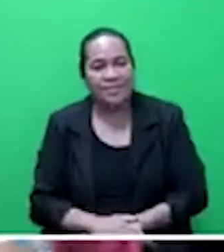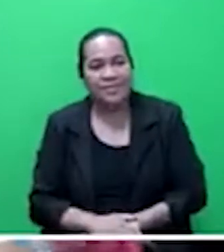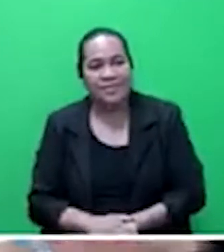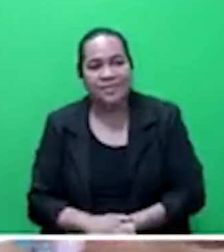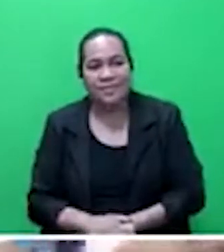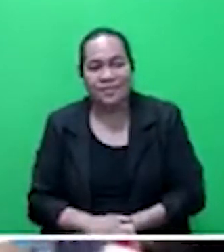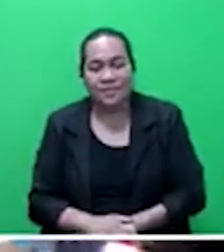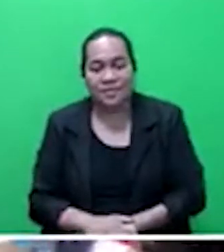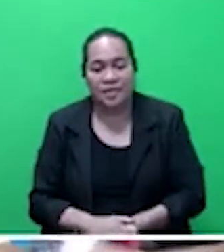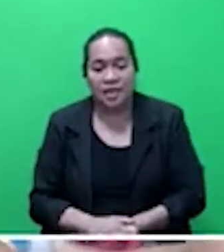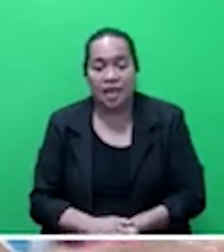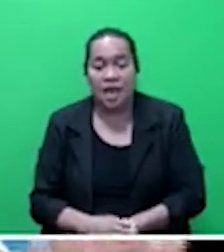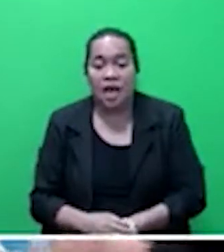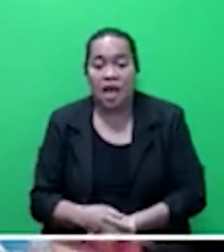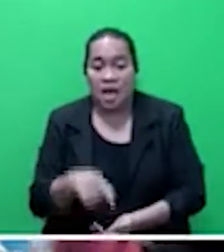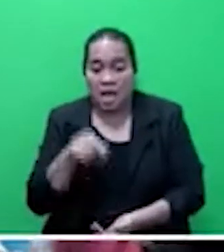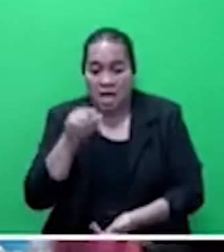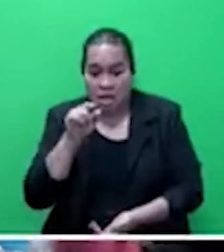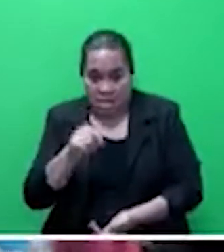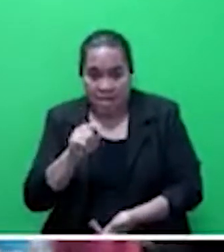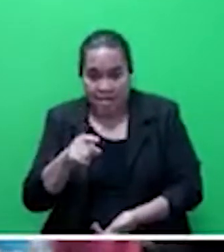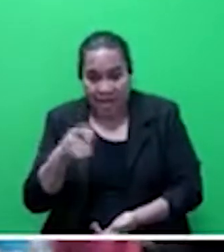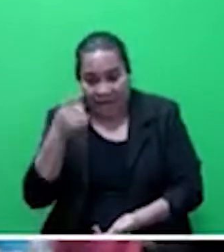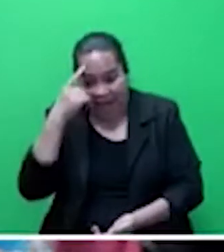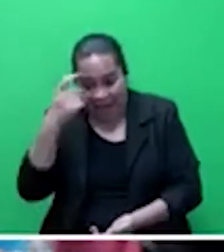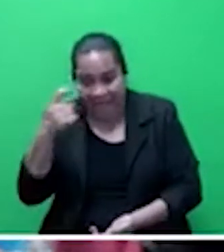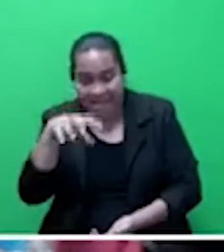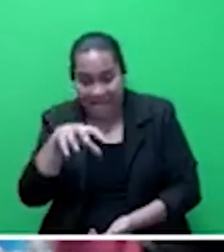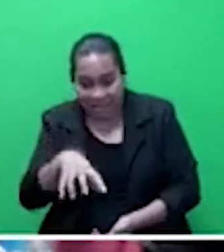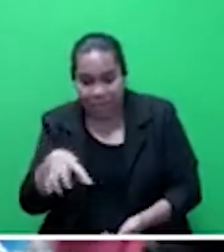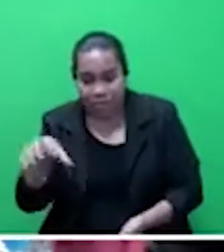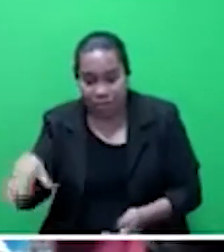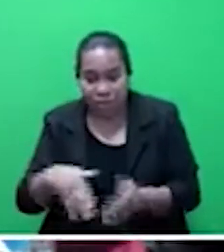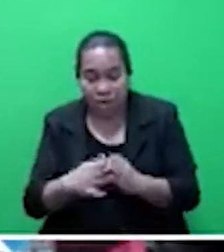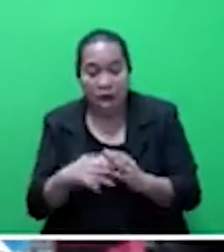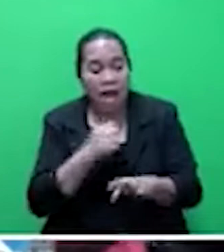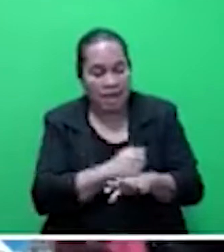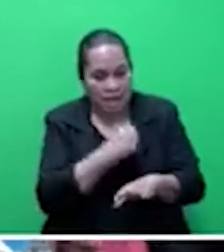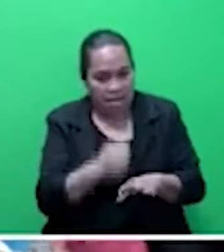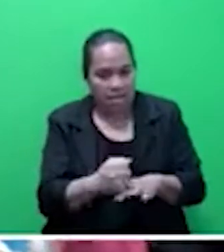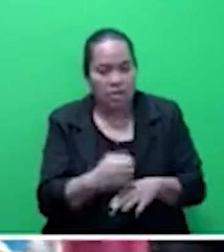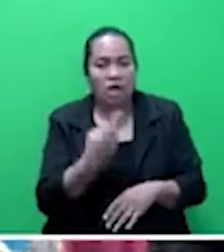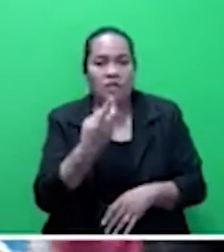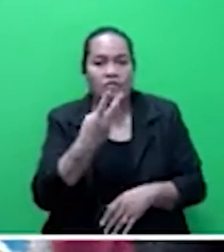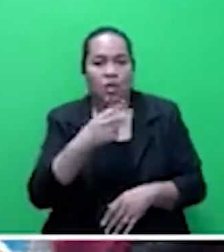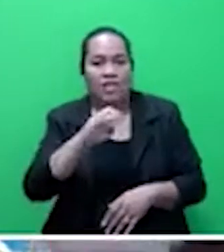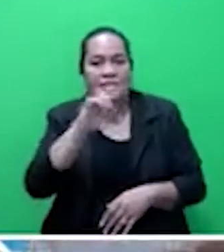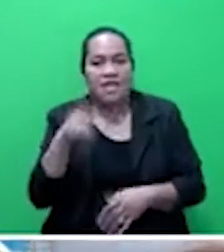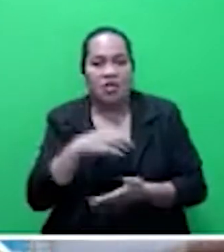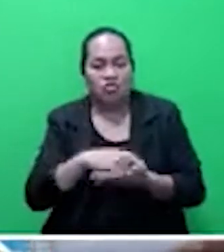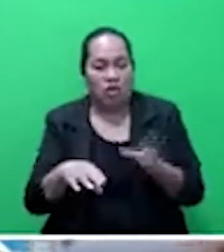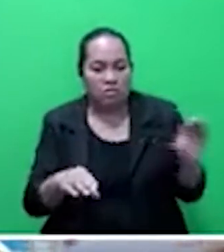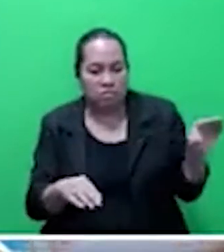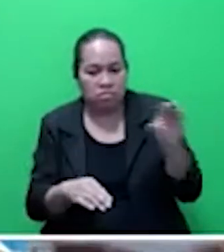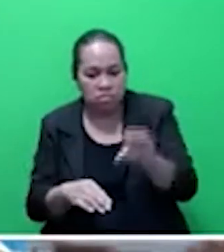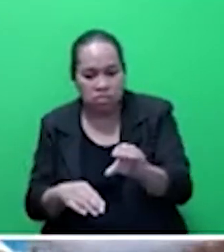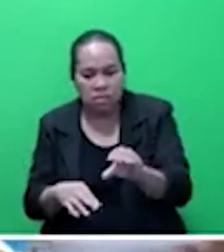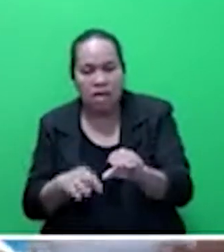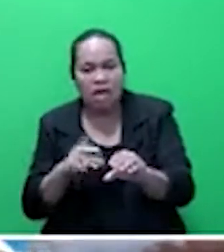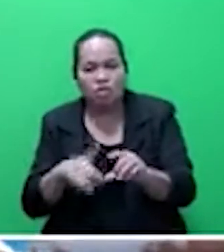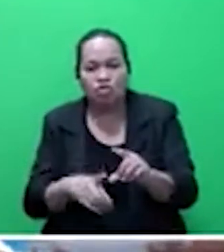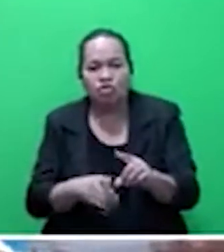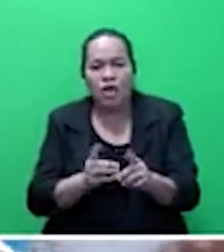To furthermore complement this initiative, Mr. Speaker said, government has committed $20,000 to further development of evacuation